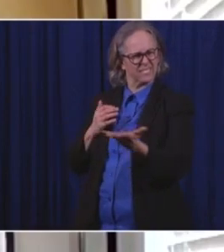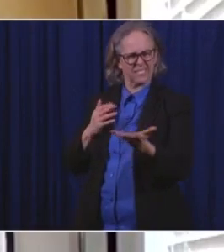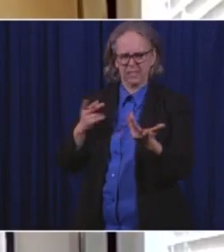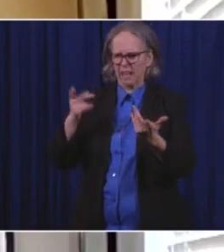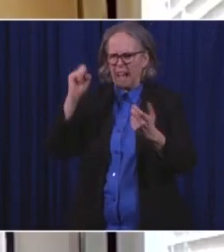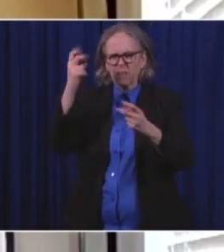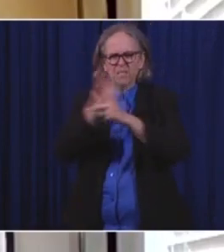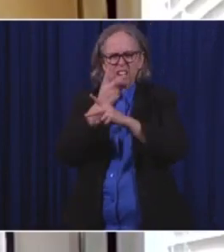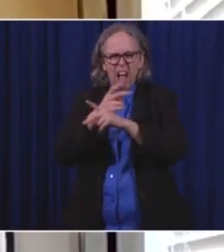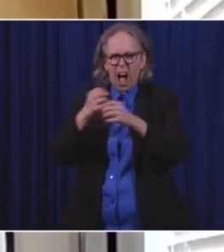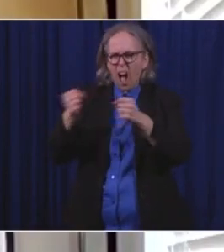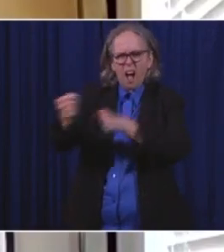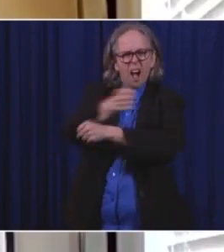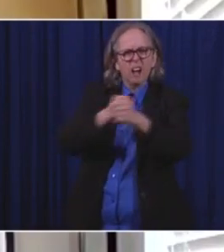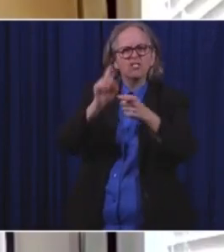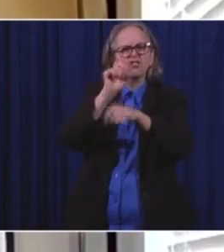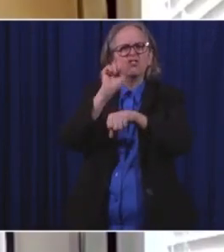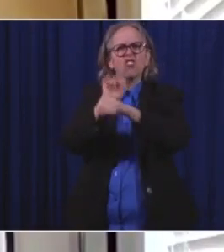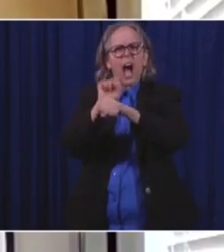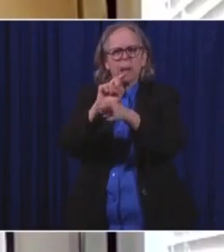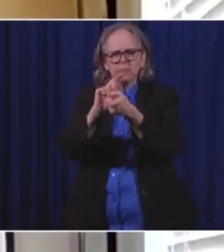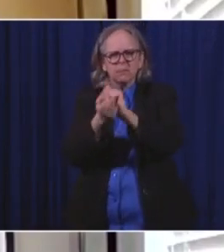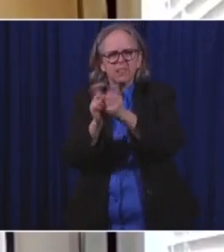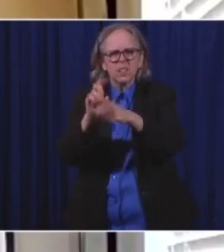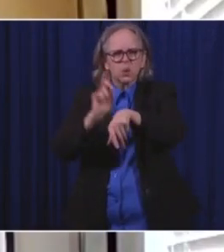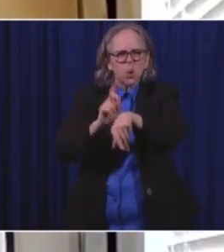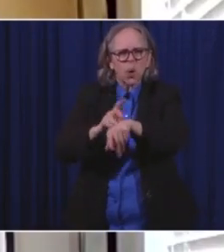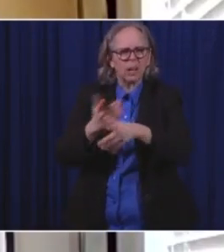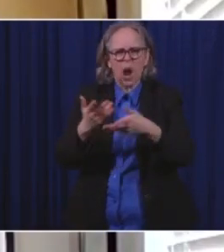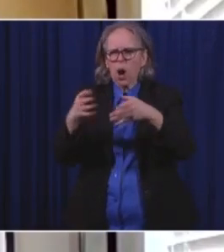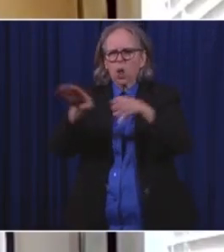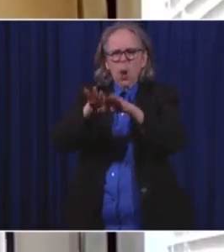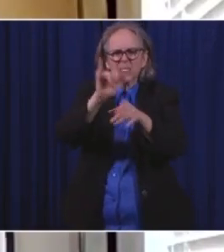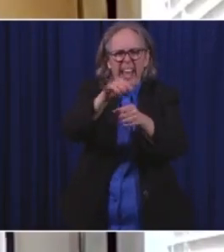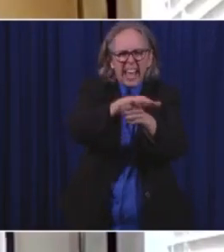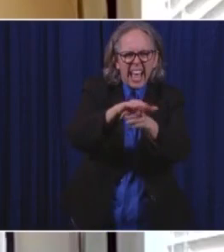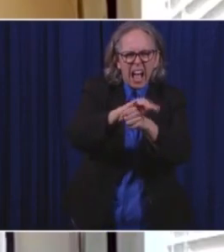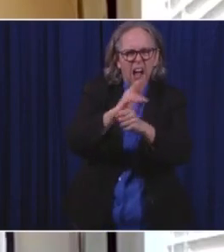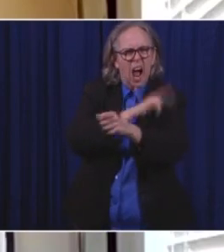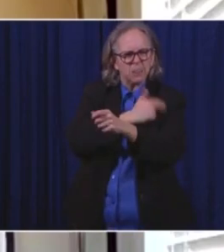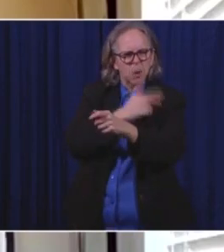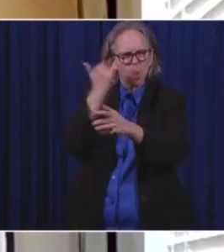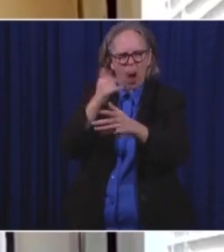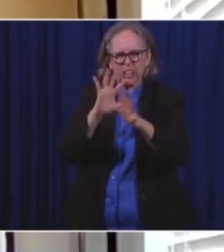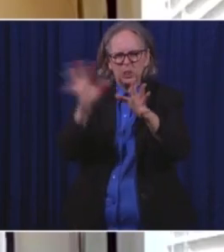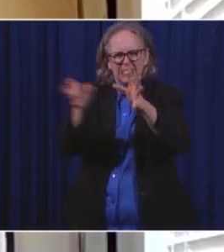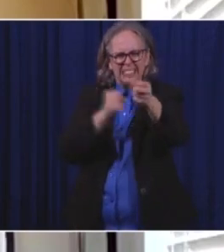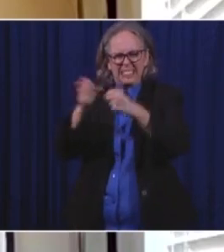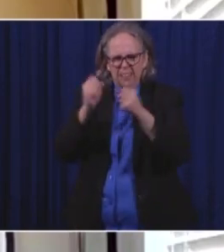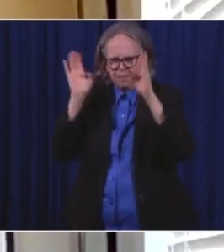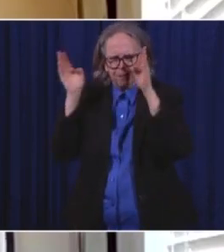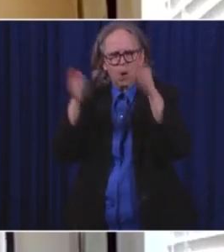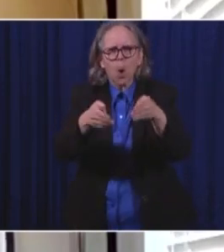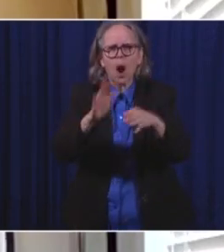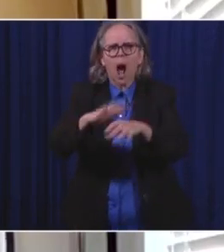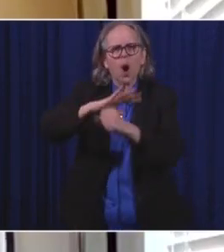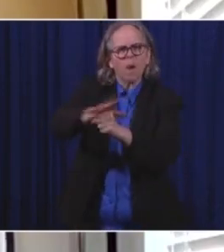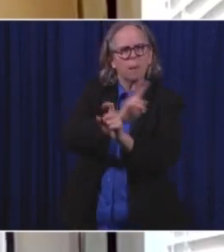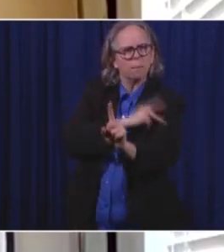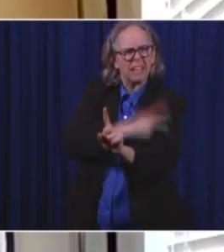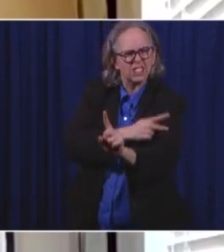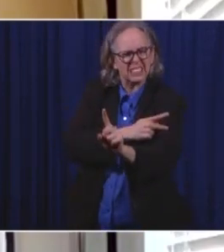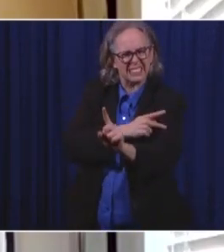and physical capabilities extremely rapidly. It's really been the issue of personnel. And here's